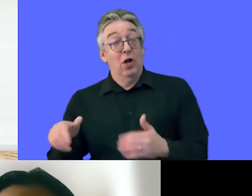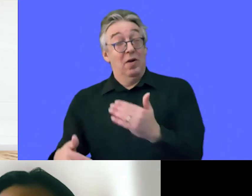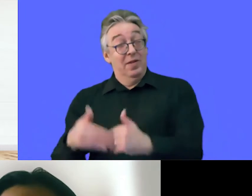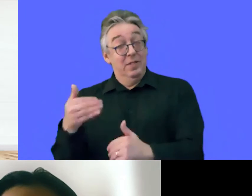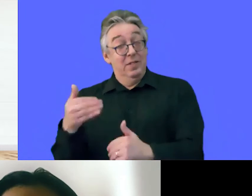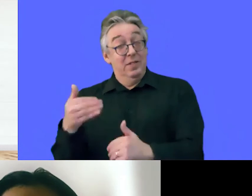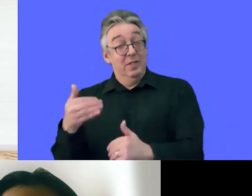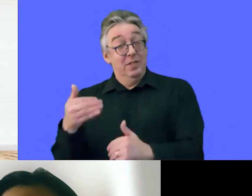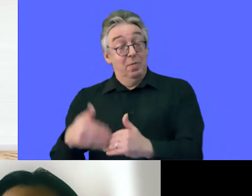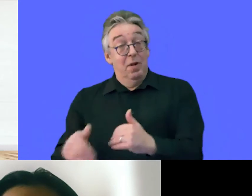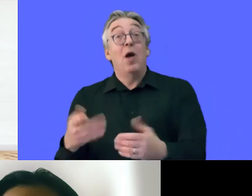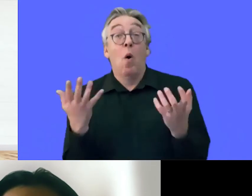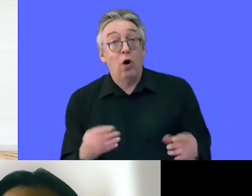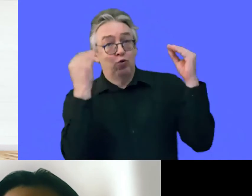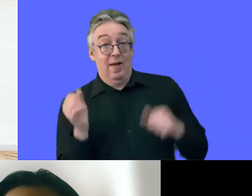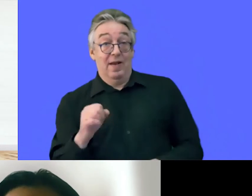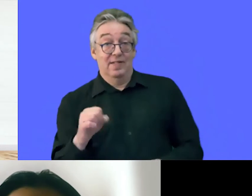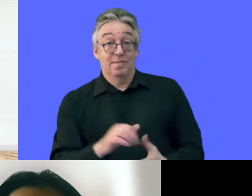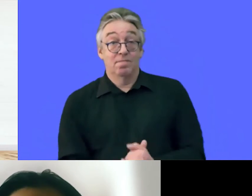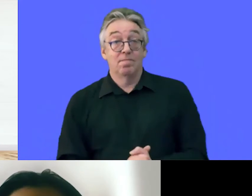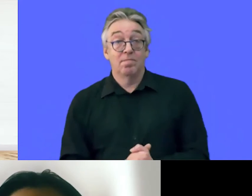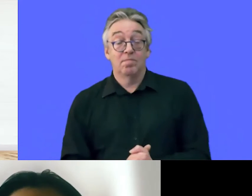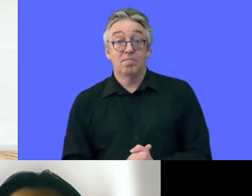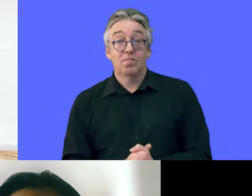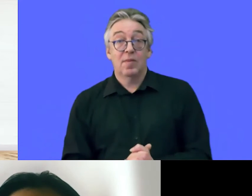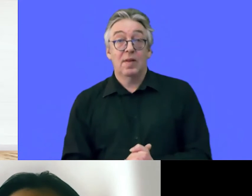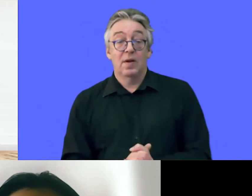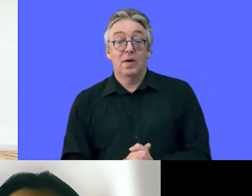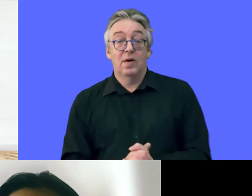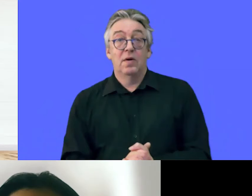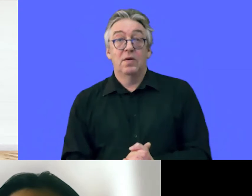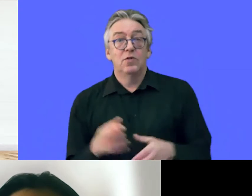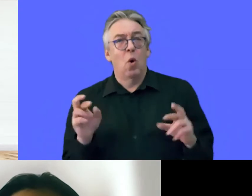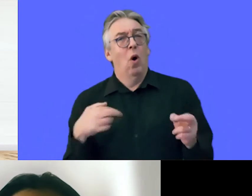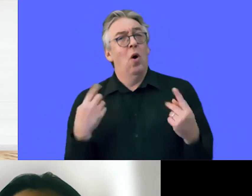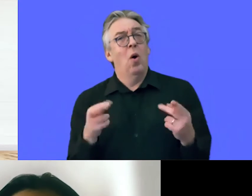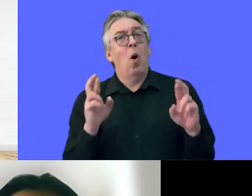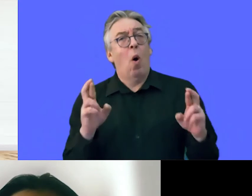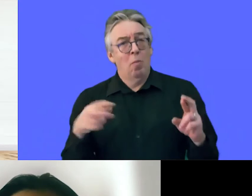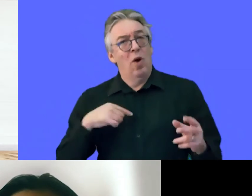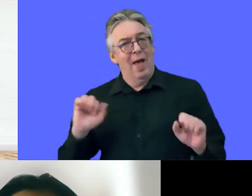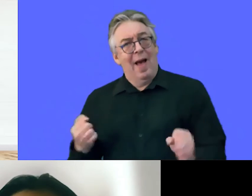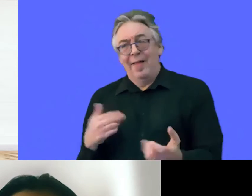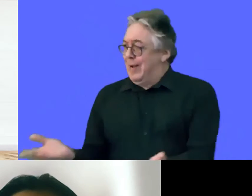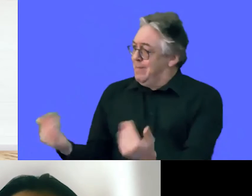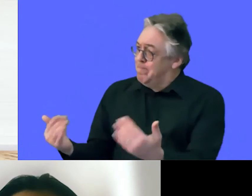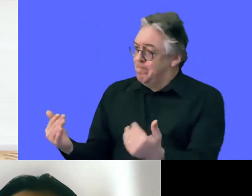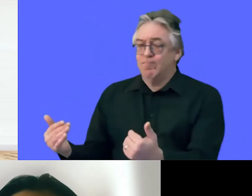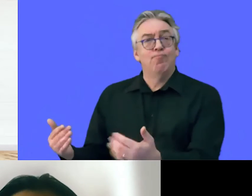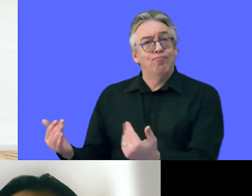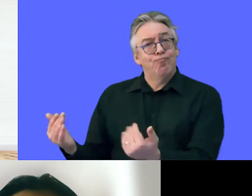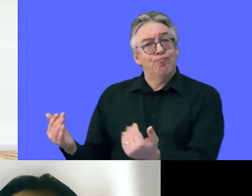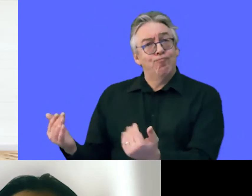disabilities. So, yeah, so hopefully we can also you know, facilitate and promote that demand. Stimulate the demand is also part of